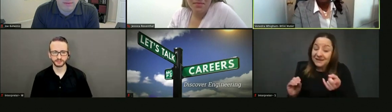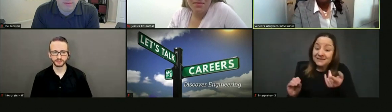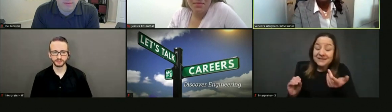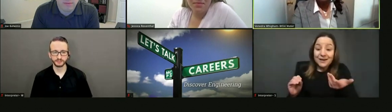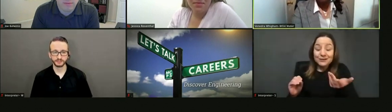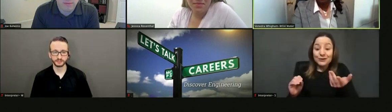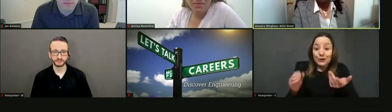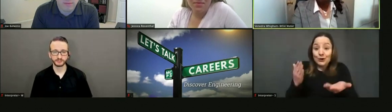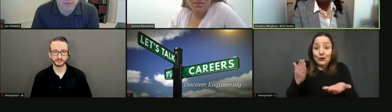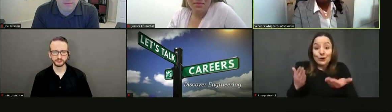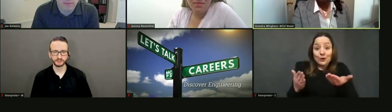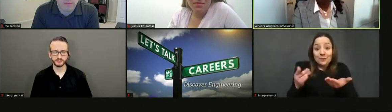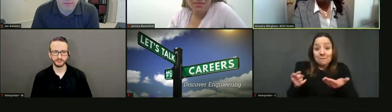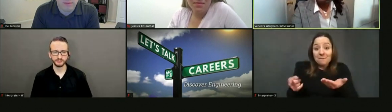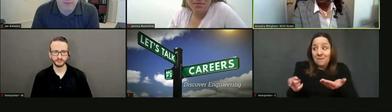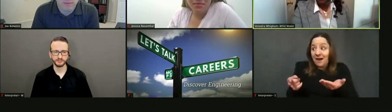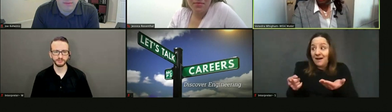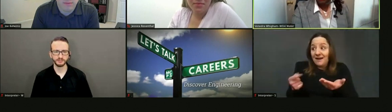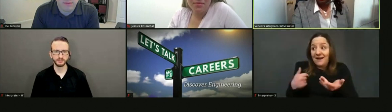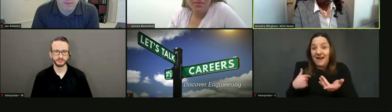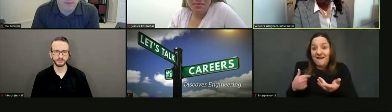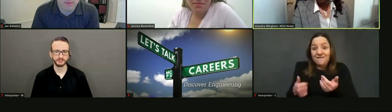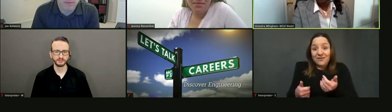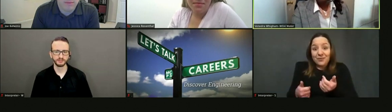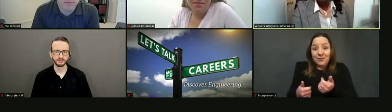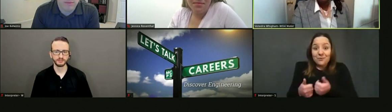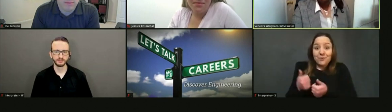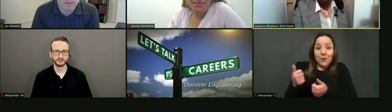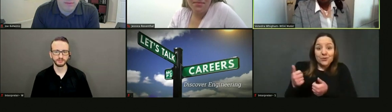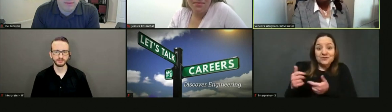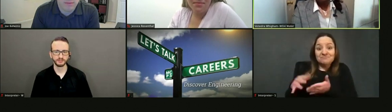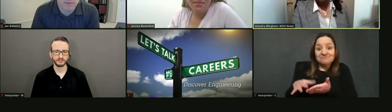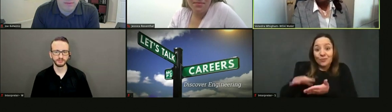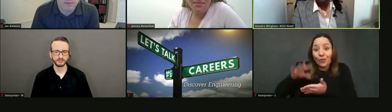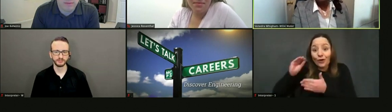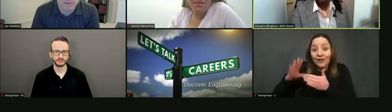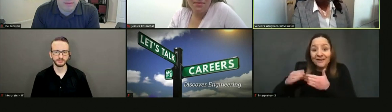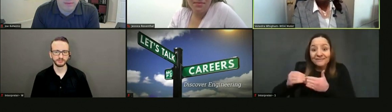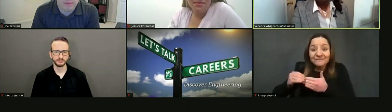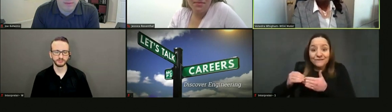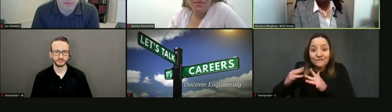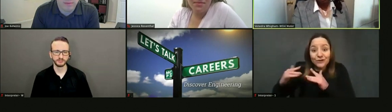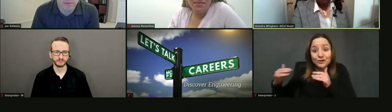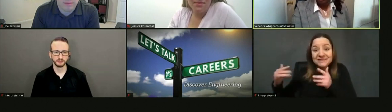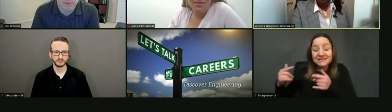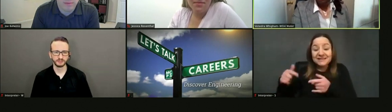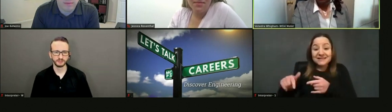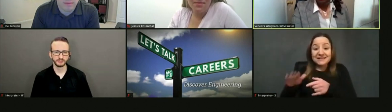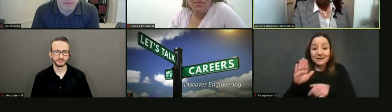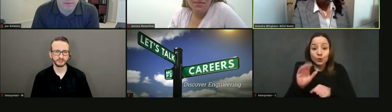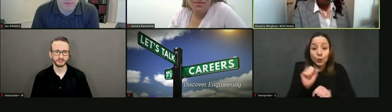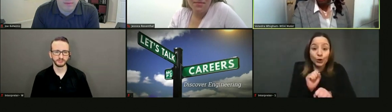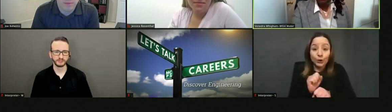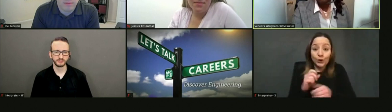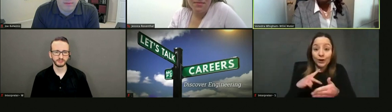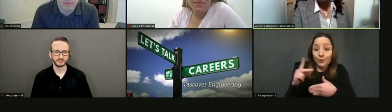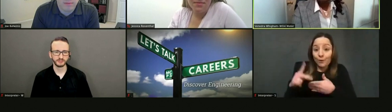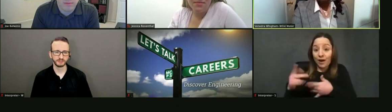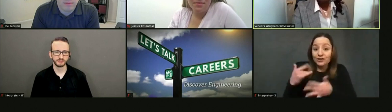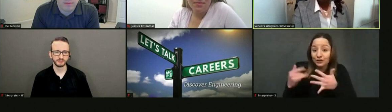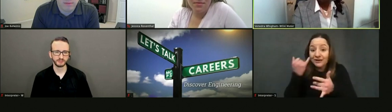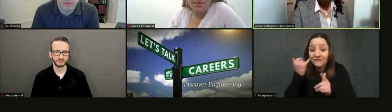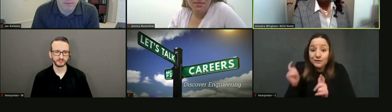the greatest amount of versatility when it comes to your career and some of your projects and some of your